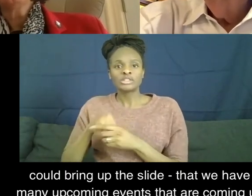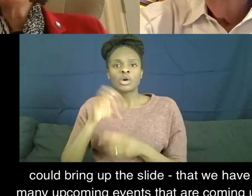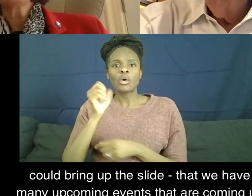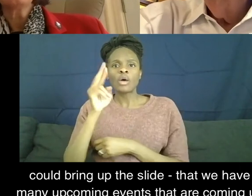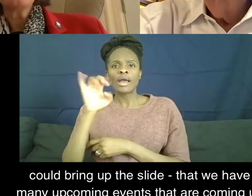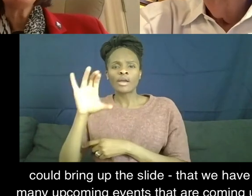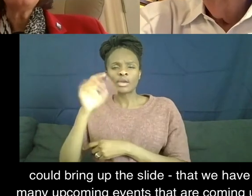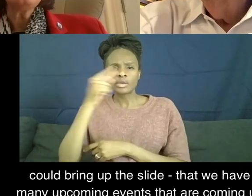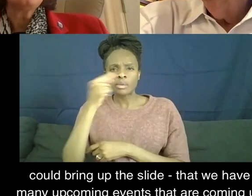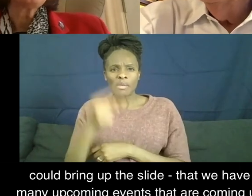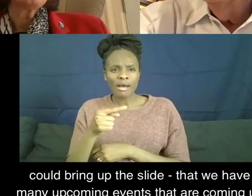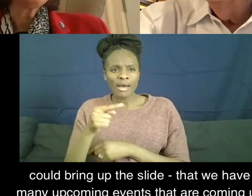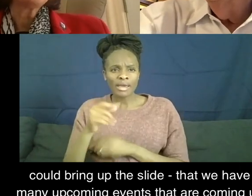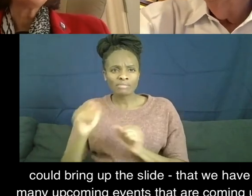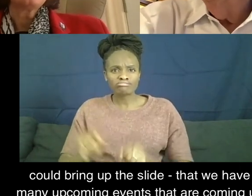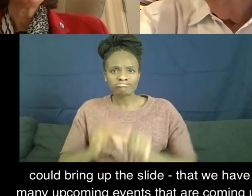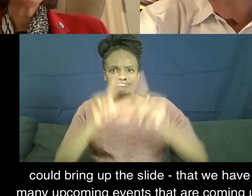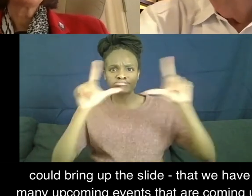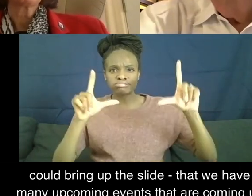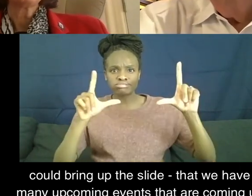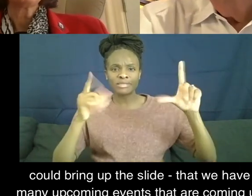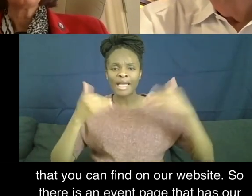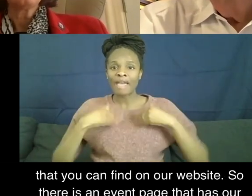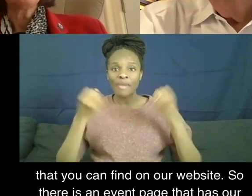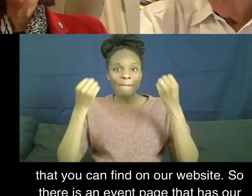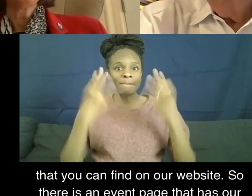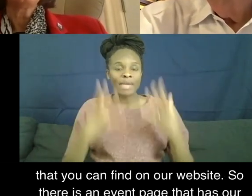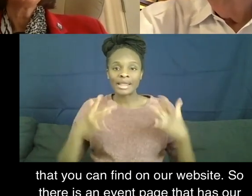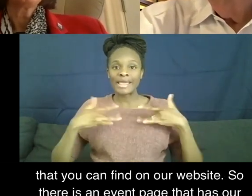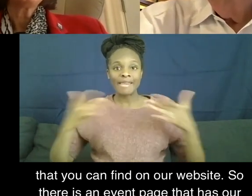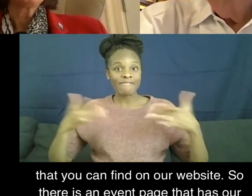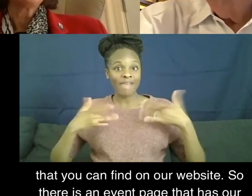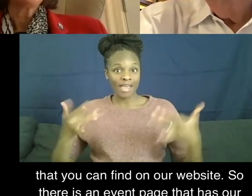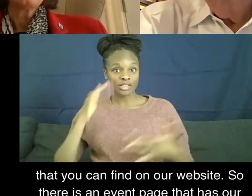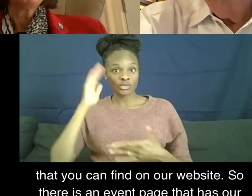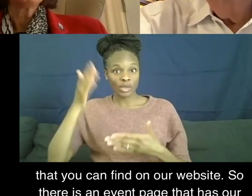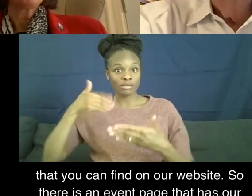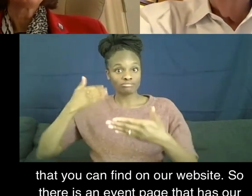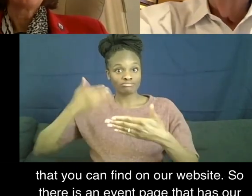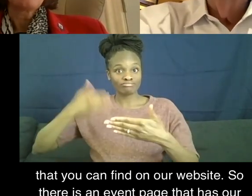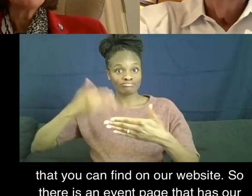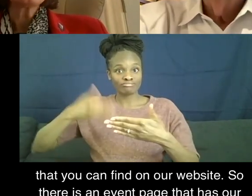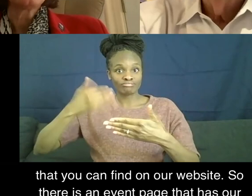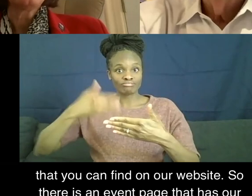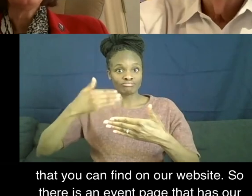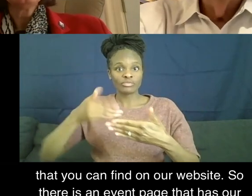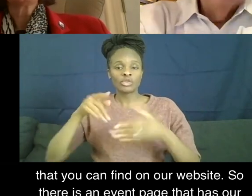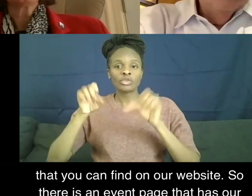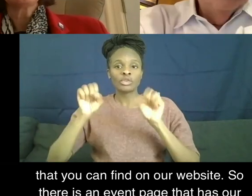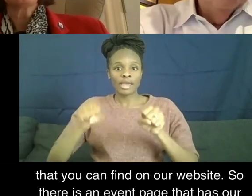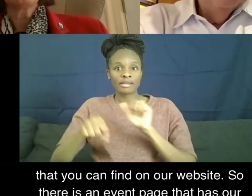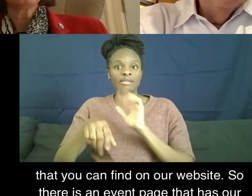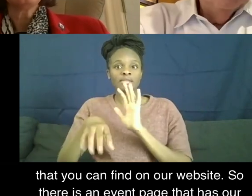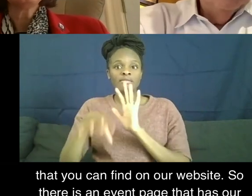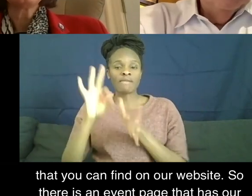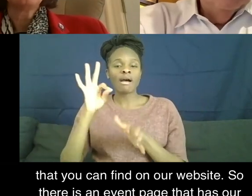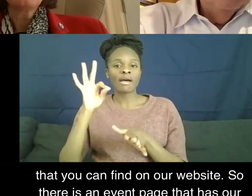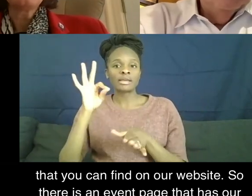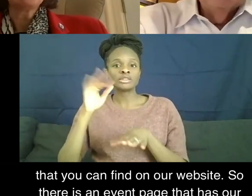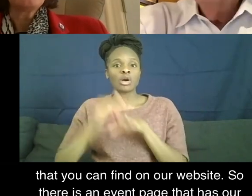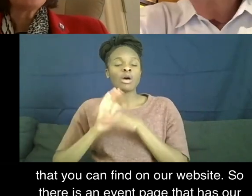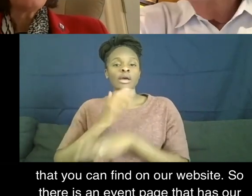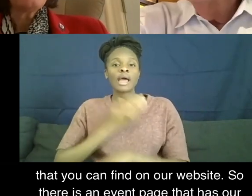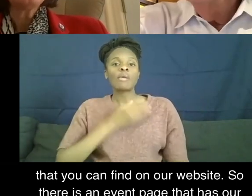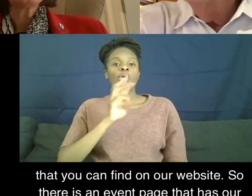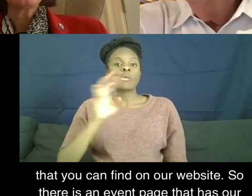um, that we have many upcoming events that are coming up, um, that you can find on our website. So there is, um,